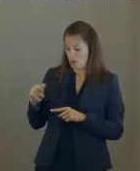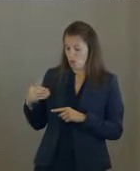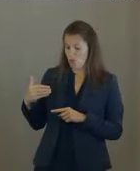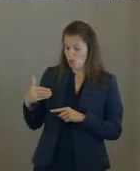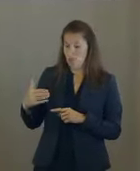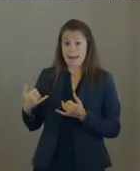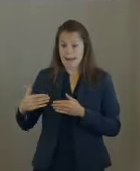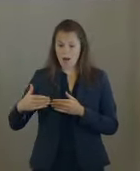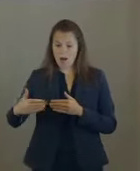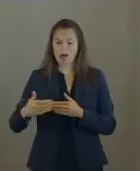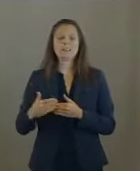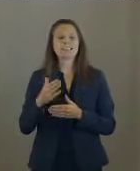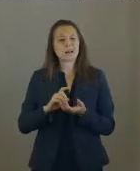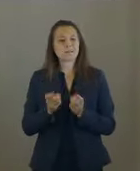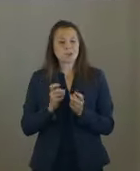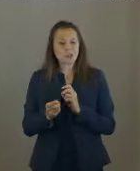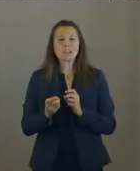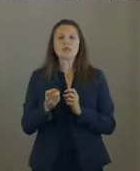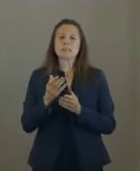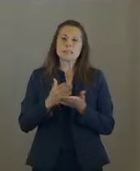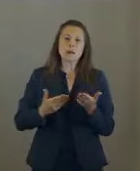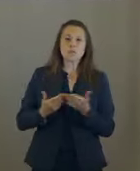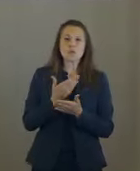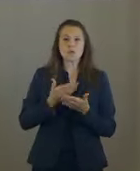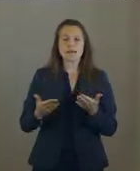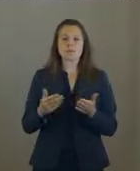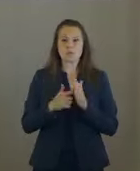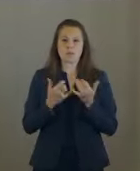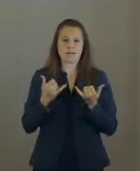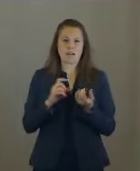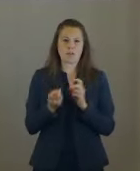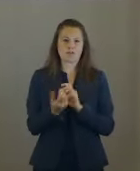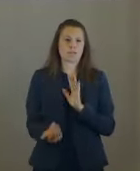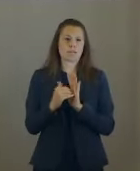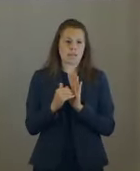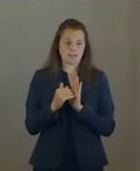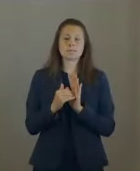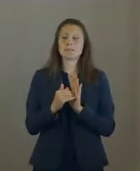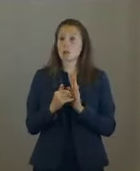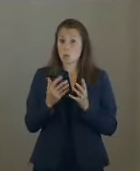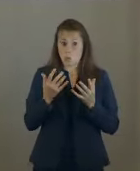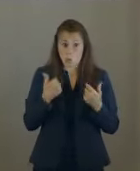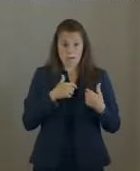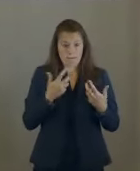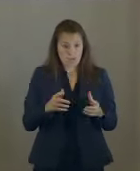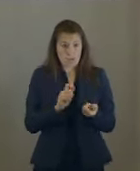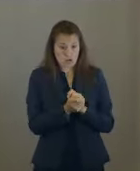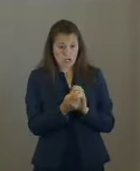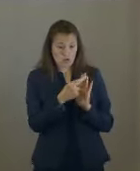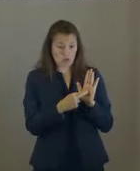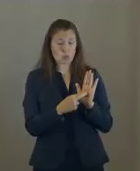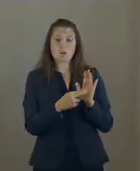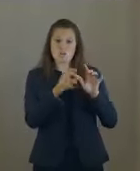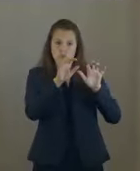changes, some developments that have required us to make additional changes to our rules. We have done that. The rules have